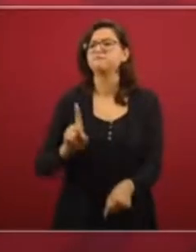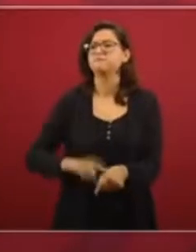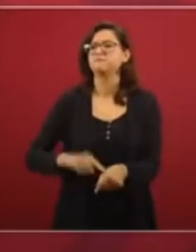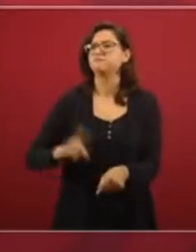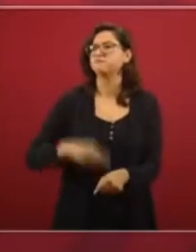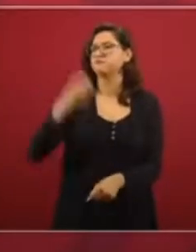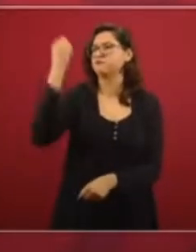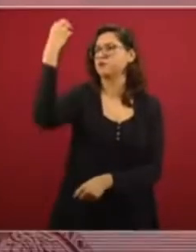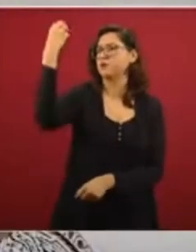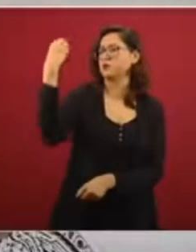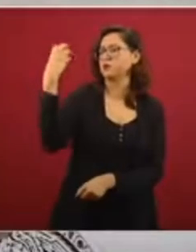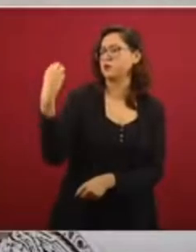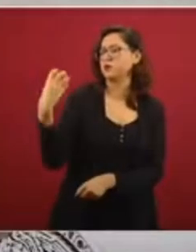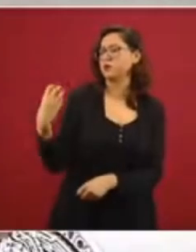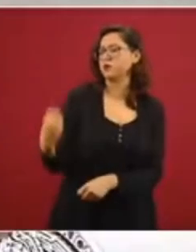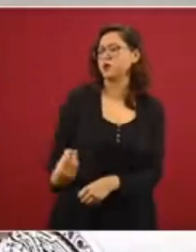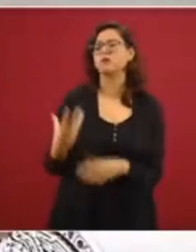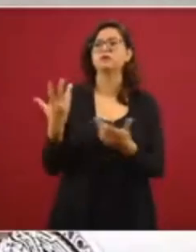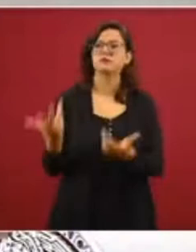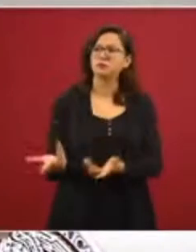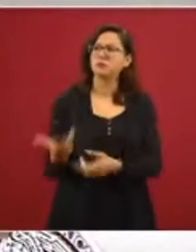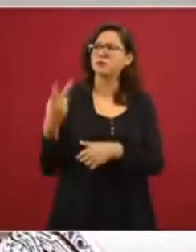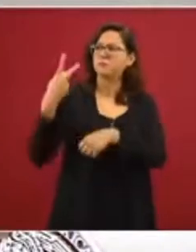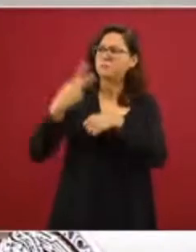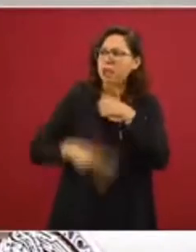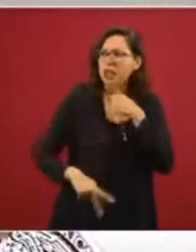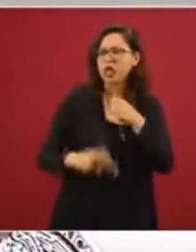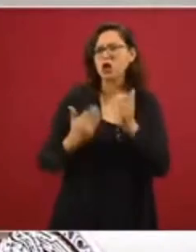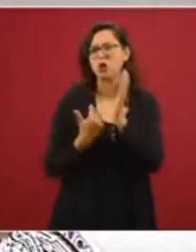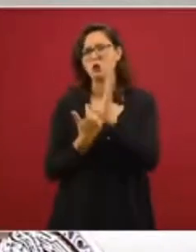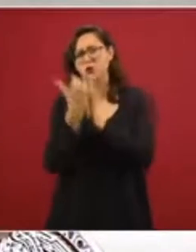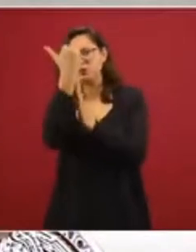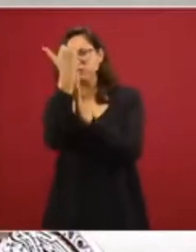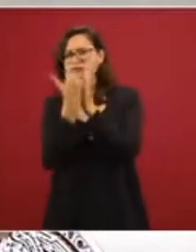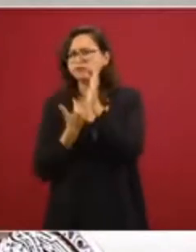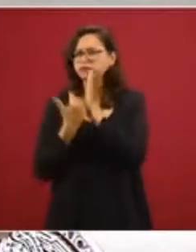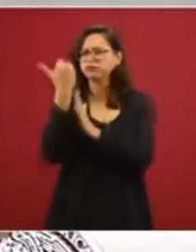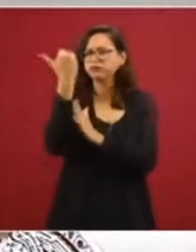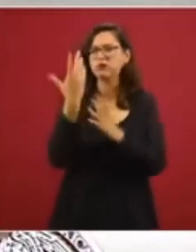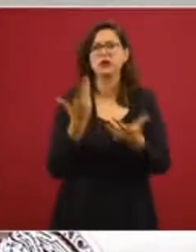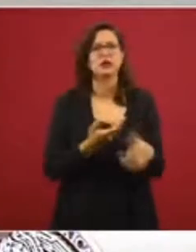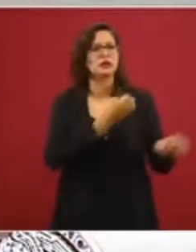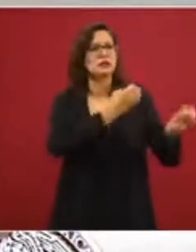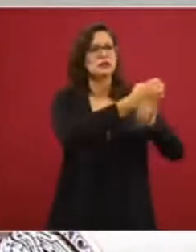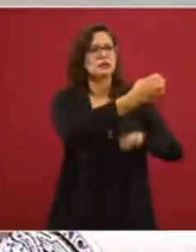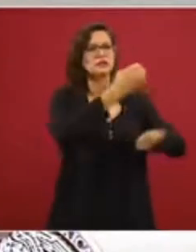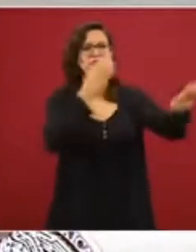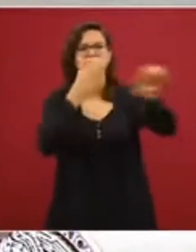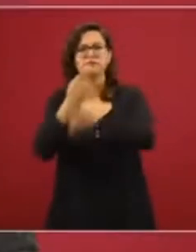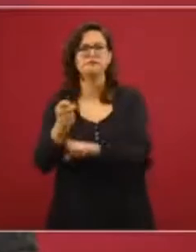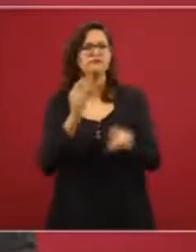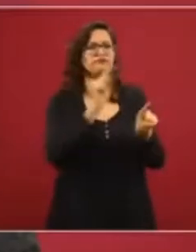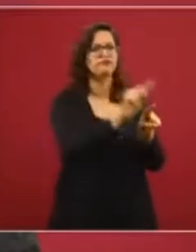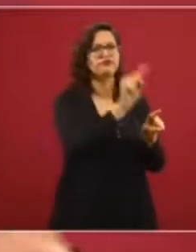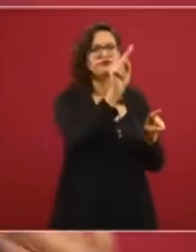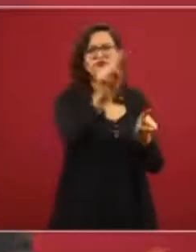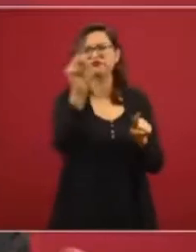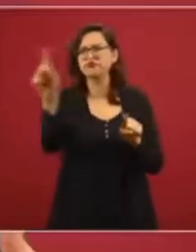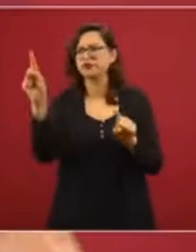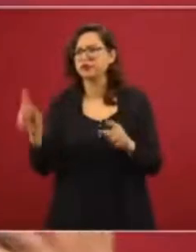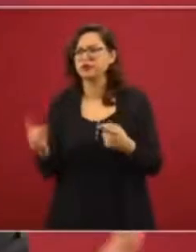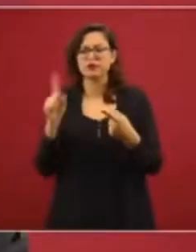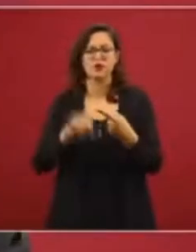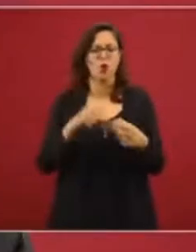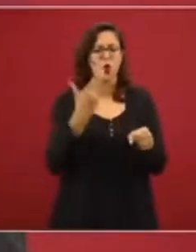distintas entidades federativas nos va mostrando cuál es la situación que se enfrenta en cuanto a la ocupación hospitalaria,